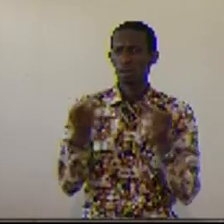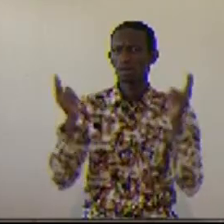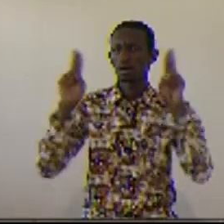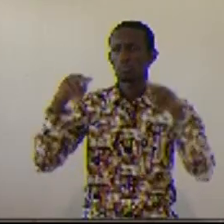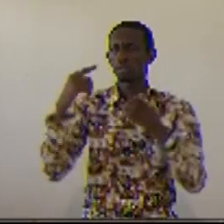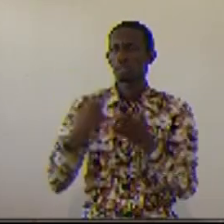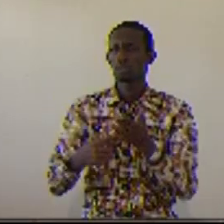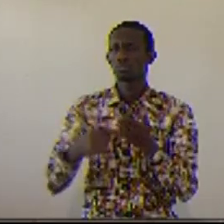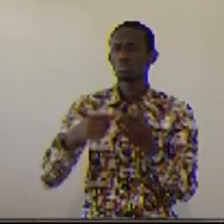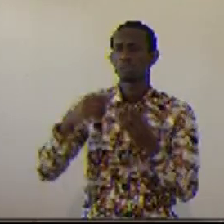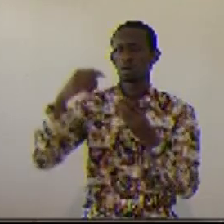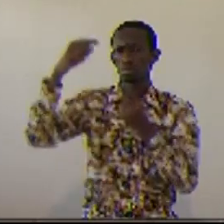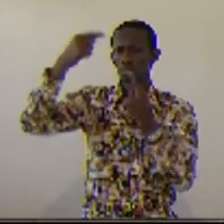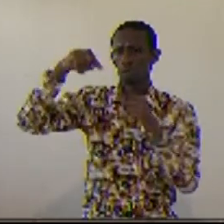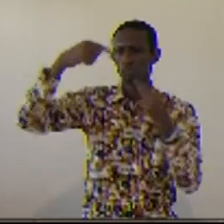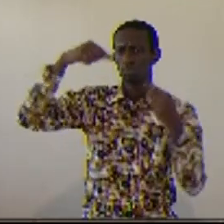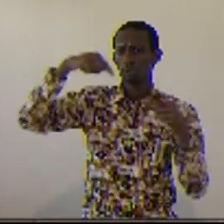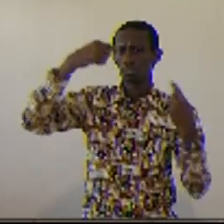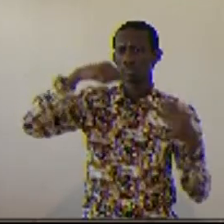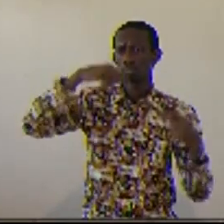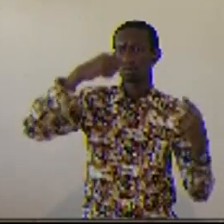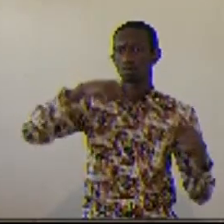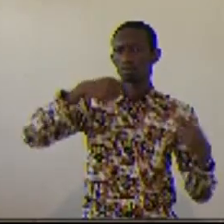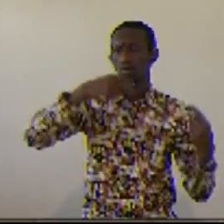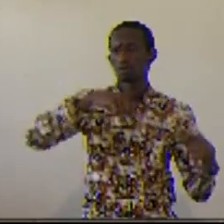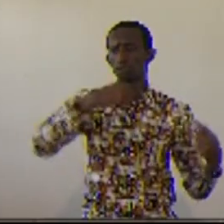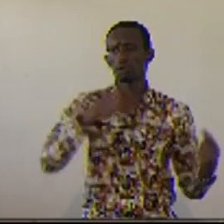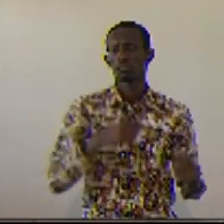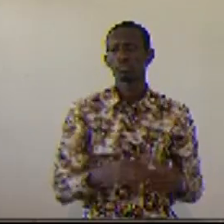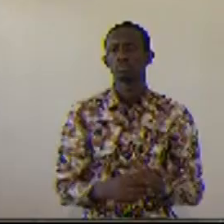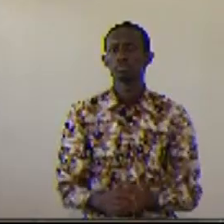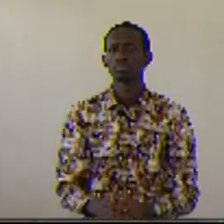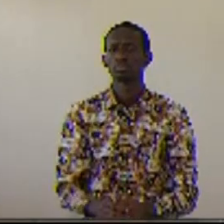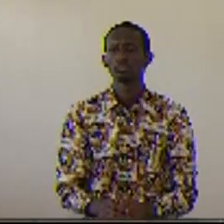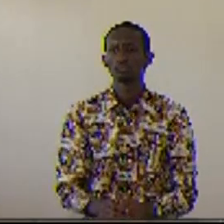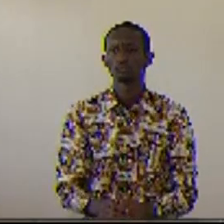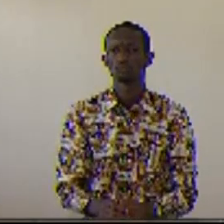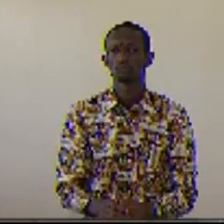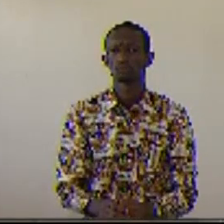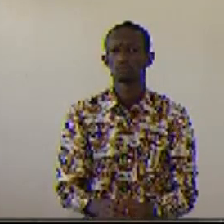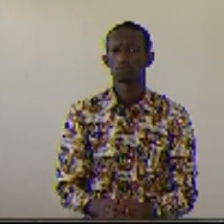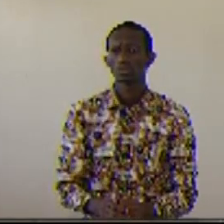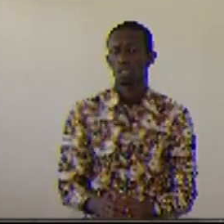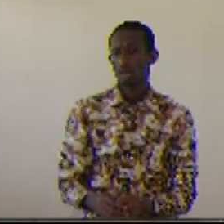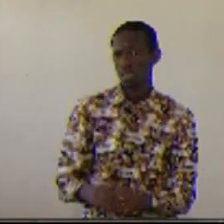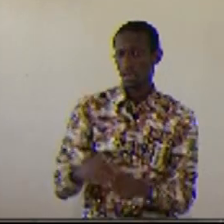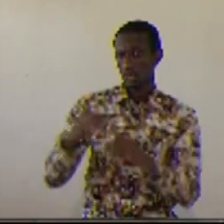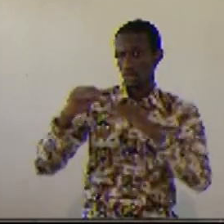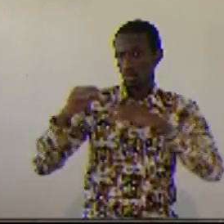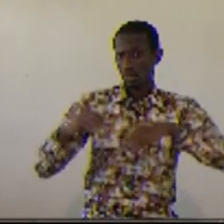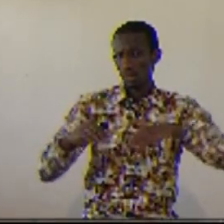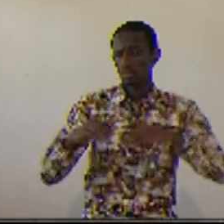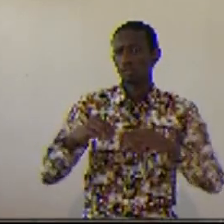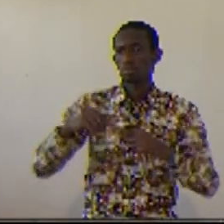also overlapping together because they are laterally placed. So this one will also overlap with